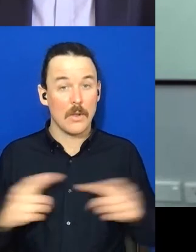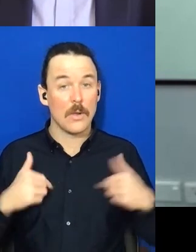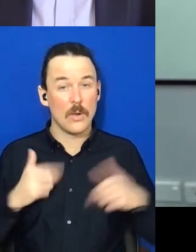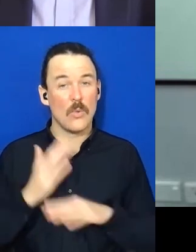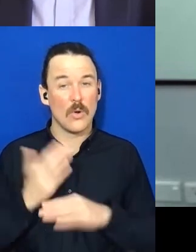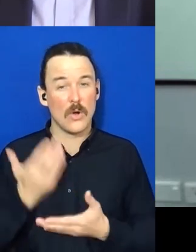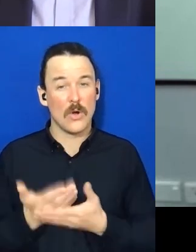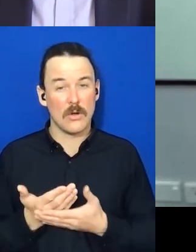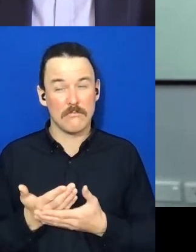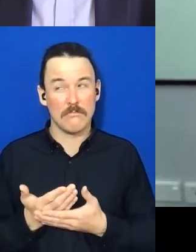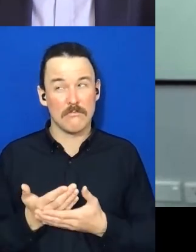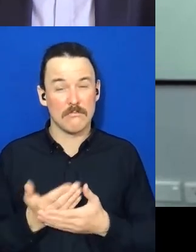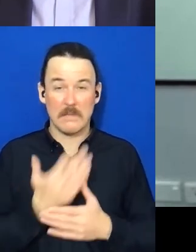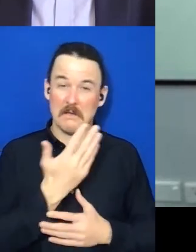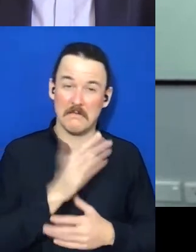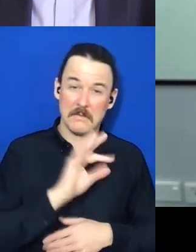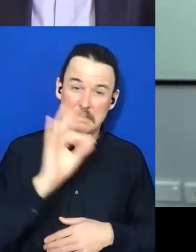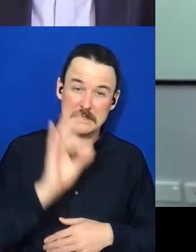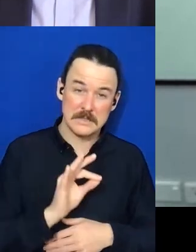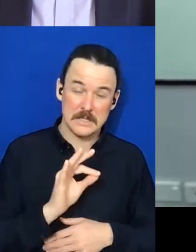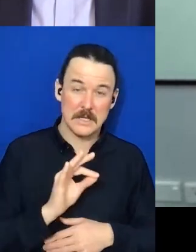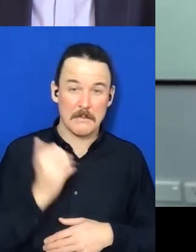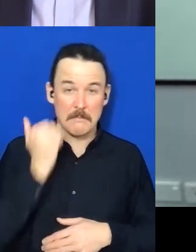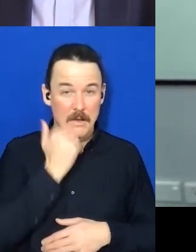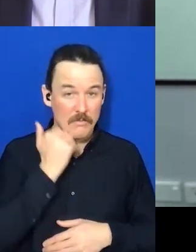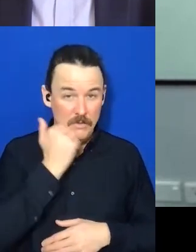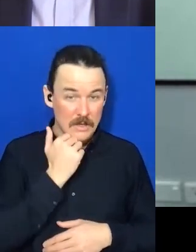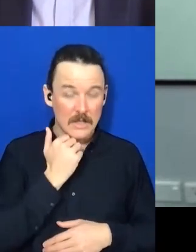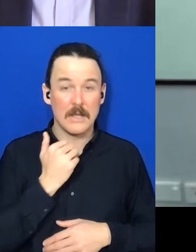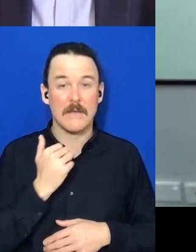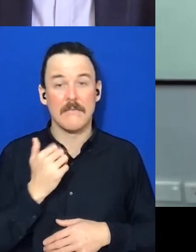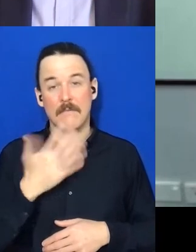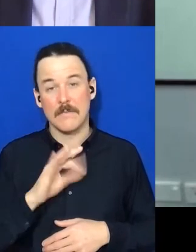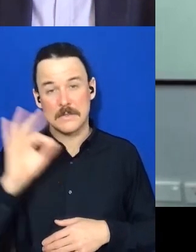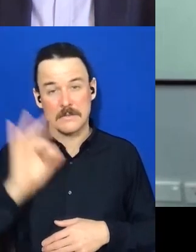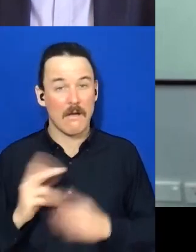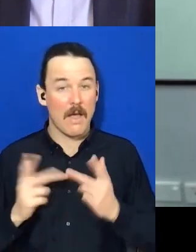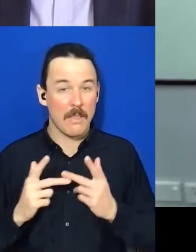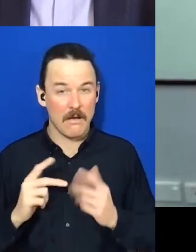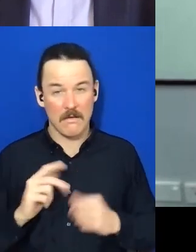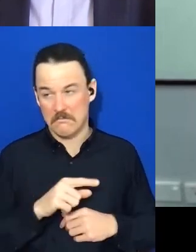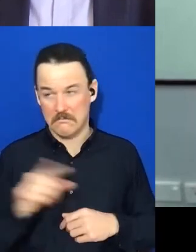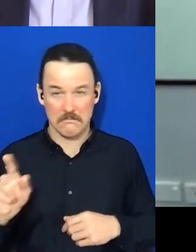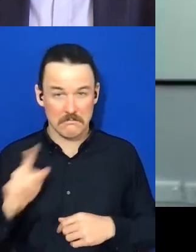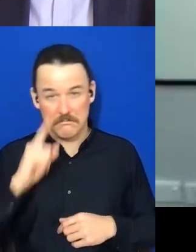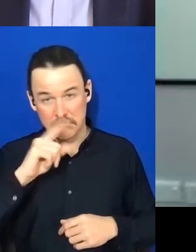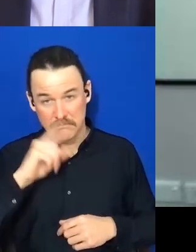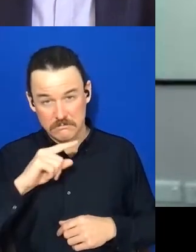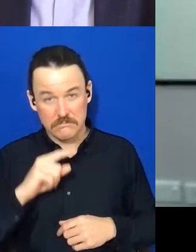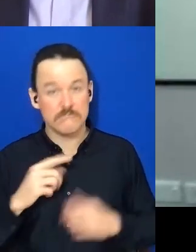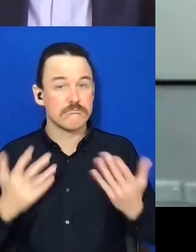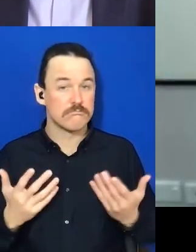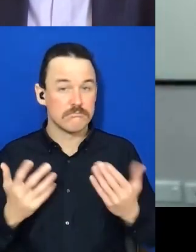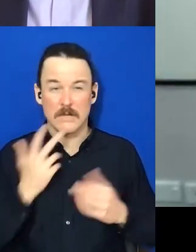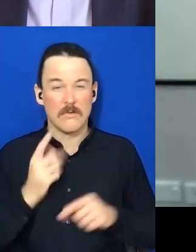a ratio of 50% Māori and 50% others. So when we talk about, I think